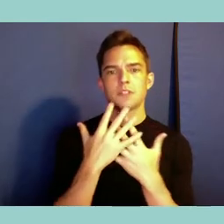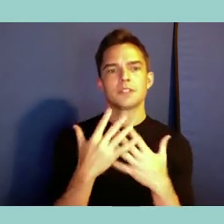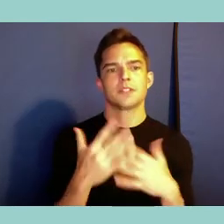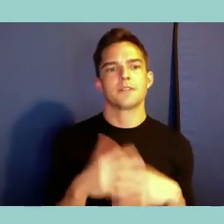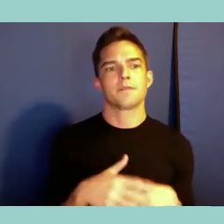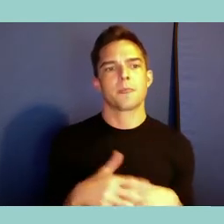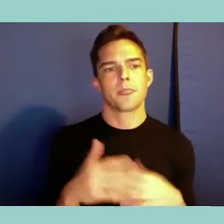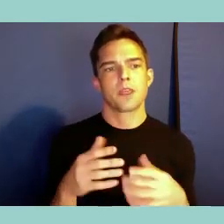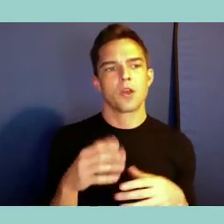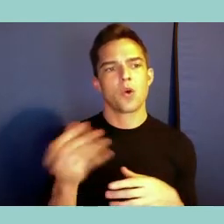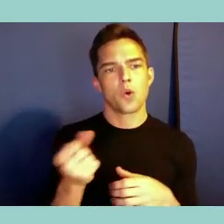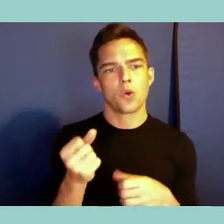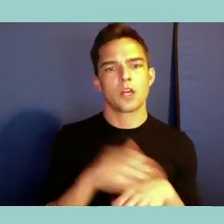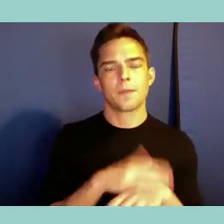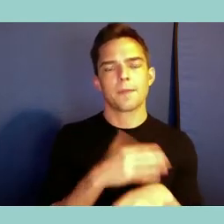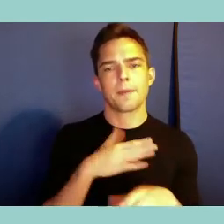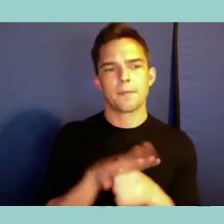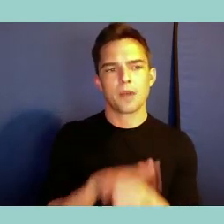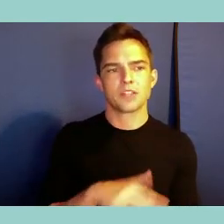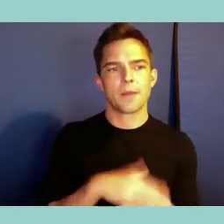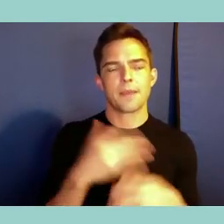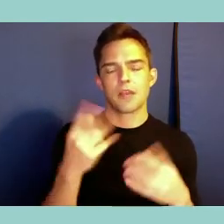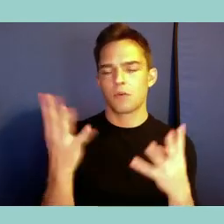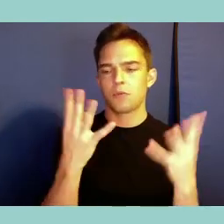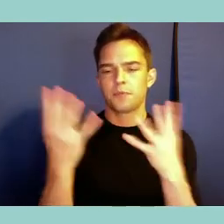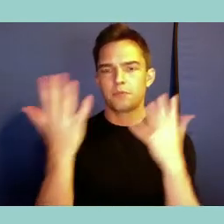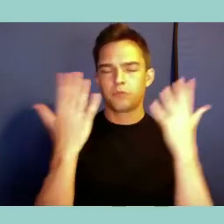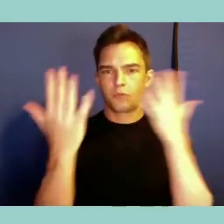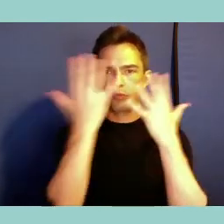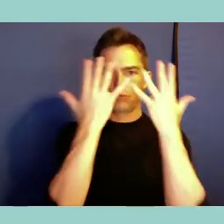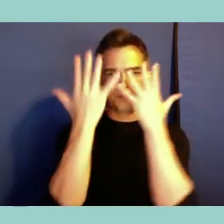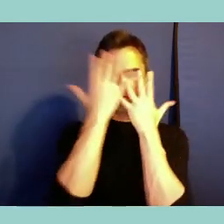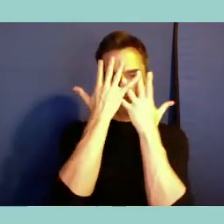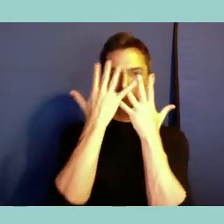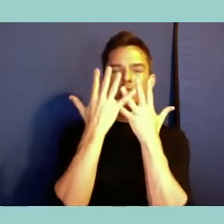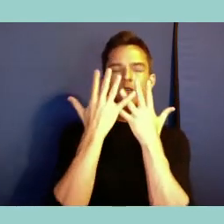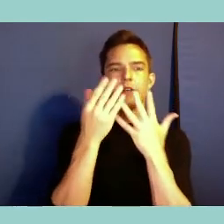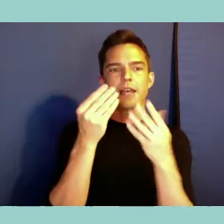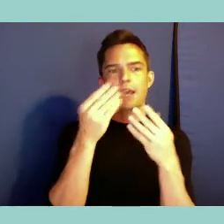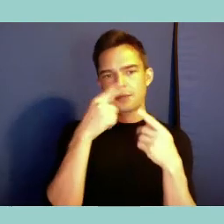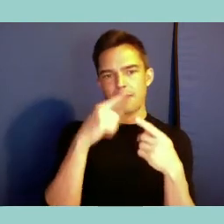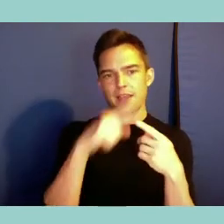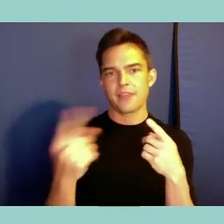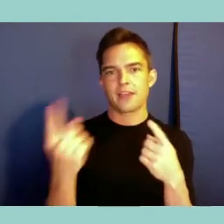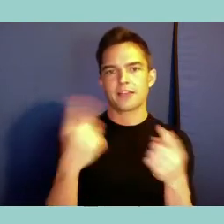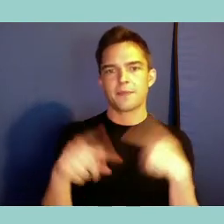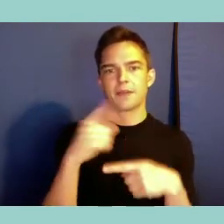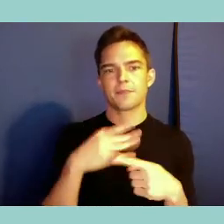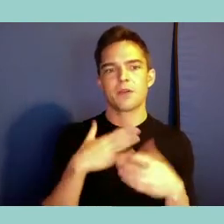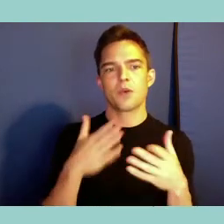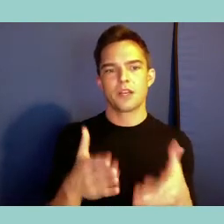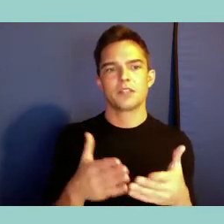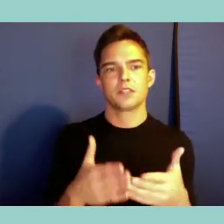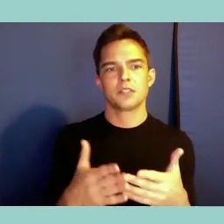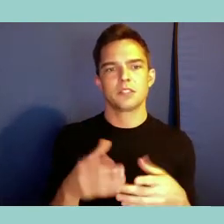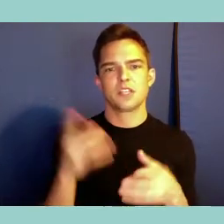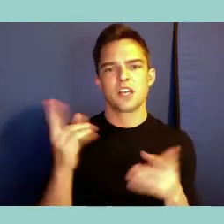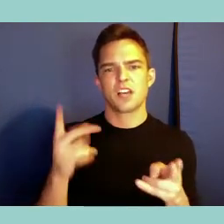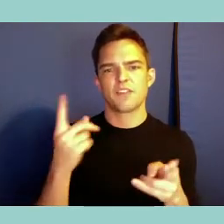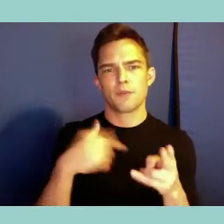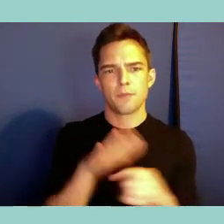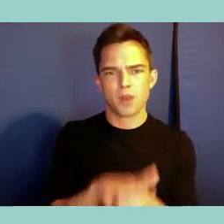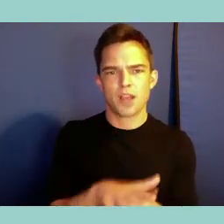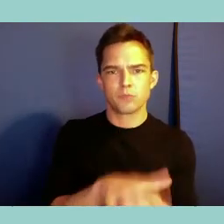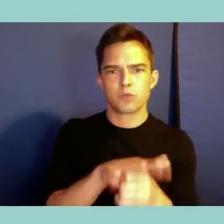Hunt for me, press on me, I don't mind seeing it coming my way. No. Hunt for me,